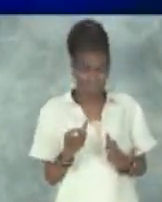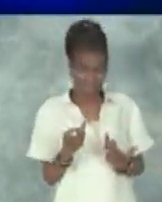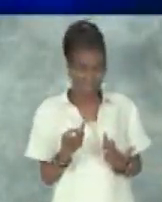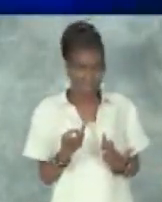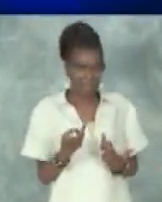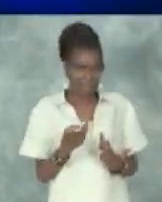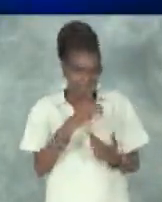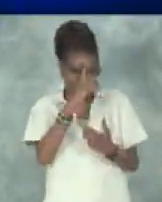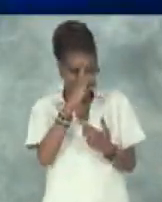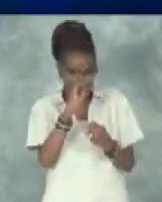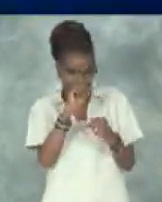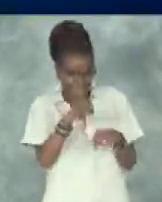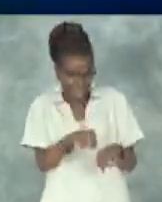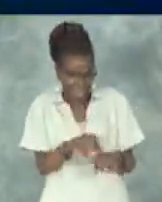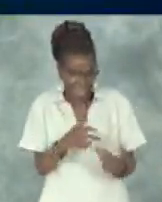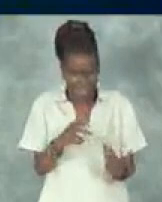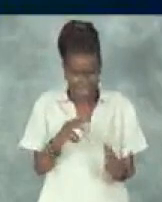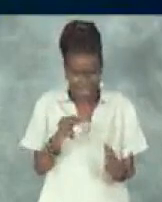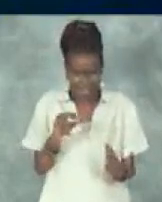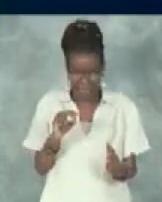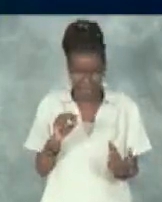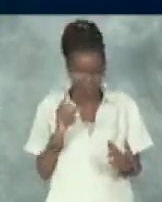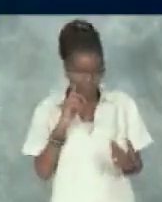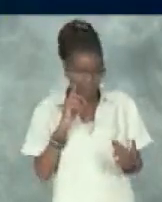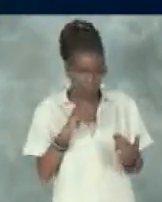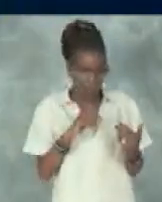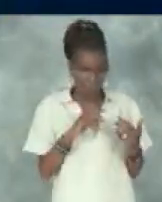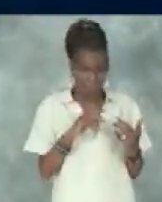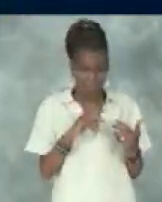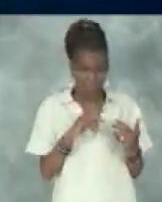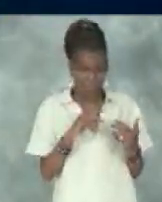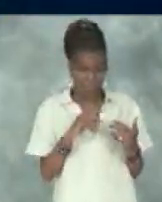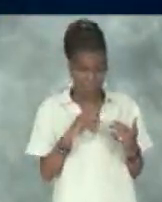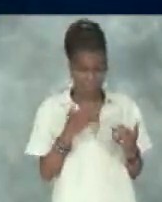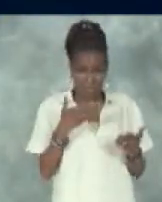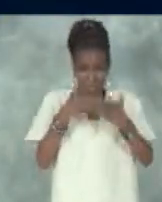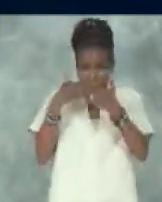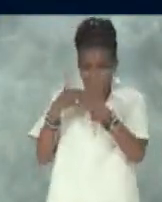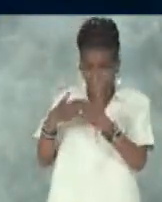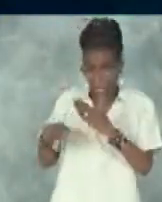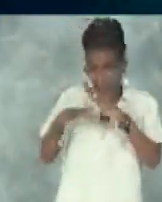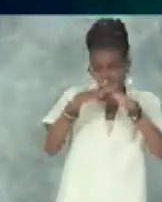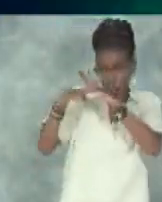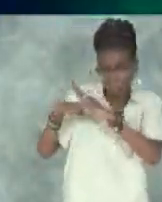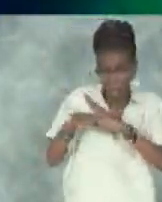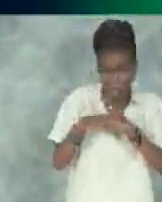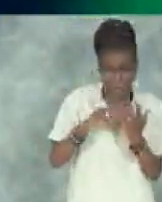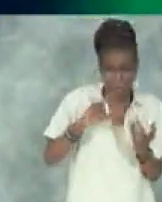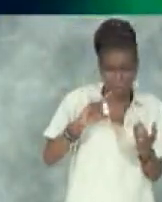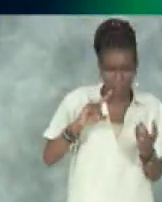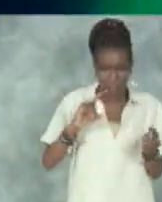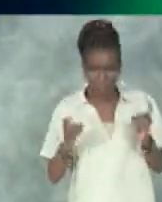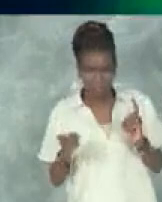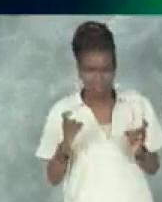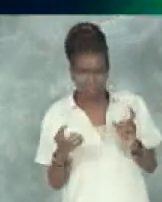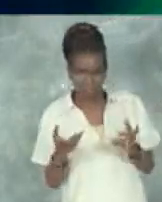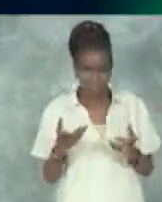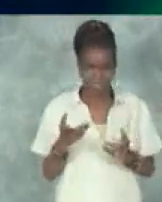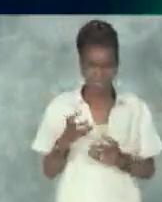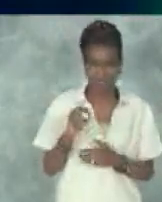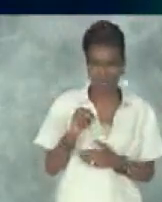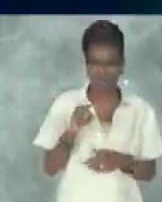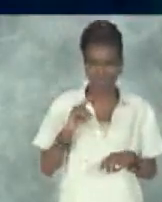can negotiate obstacles so that you get your outcome. When you don't have hope, you can't see your agency,